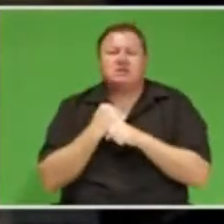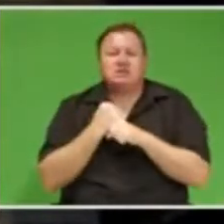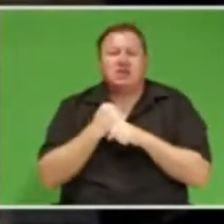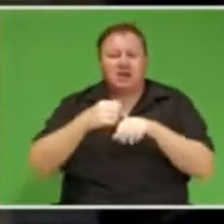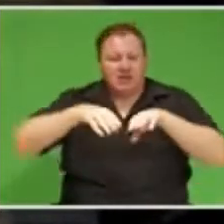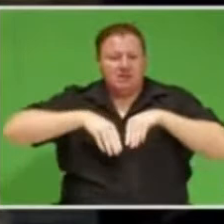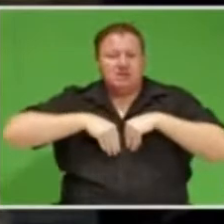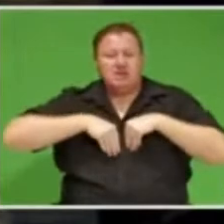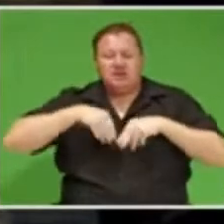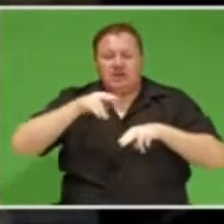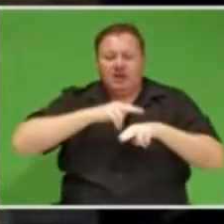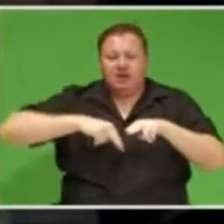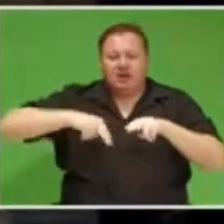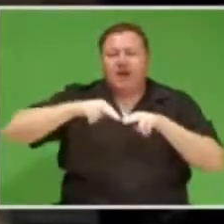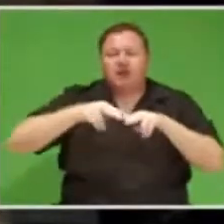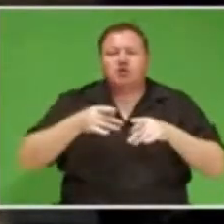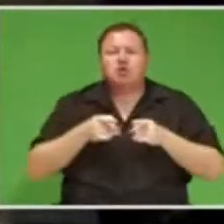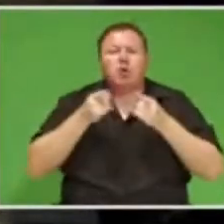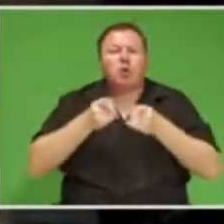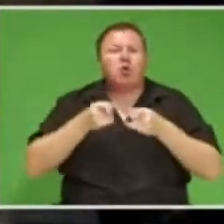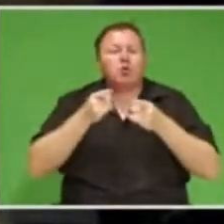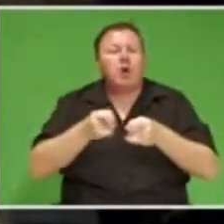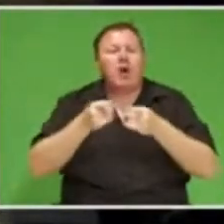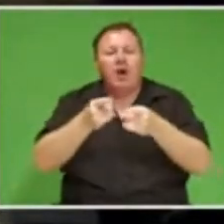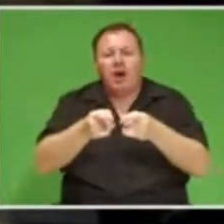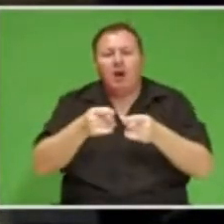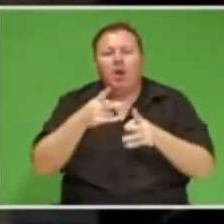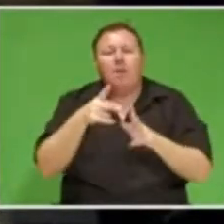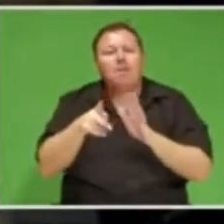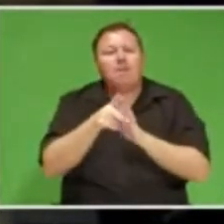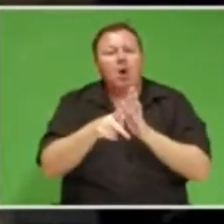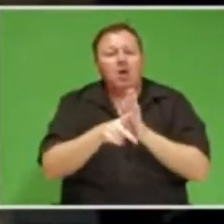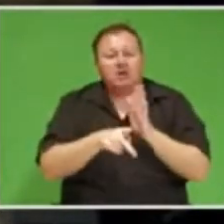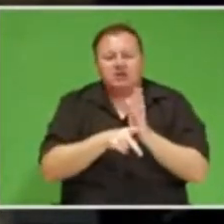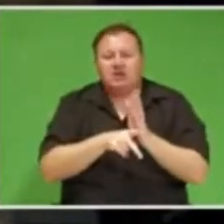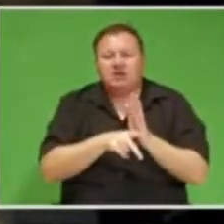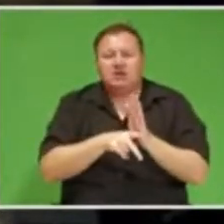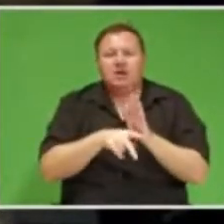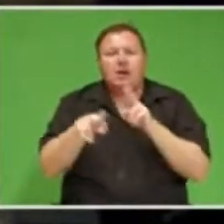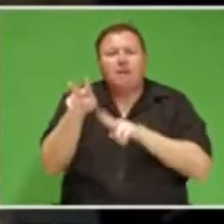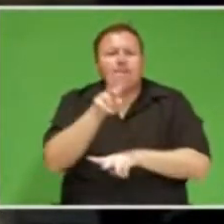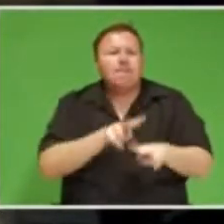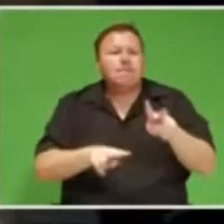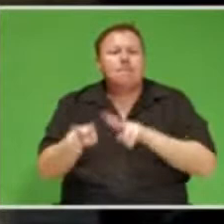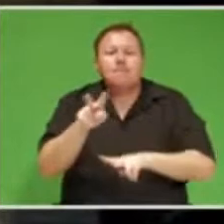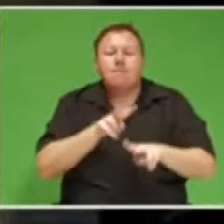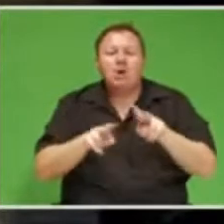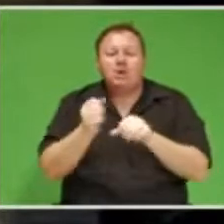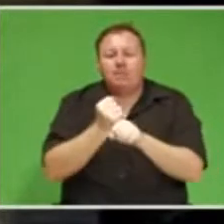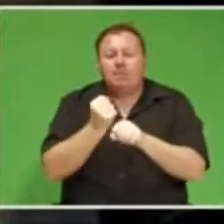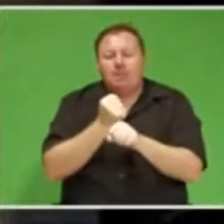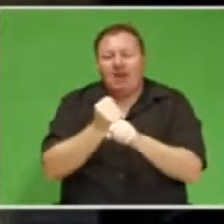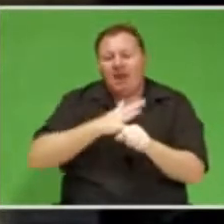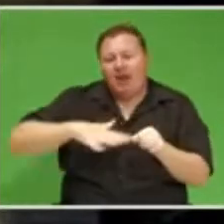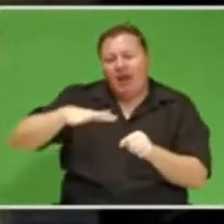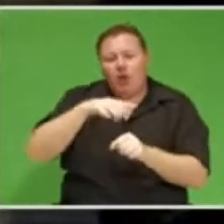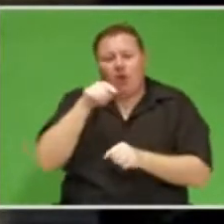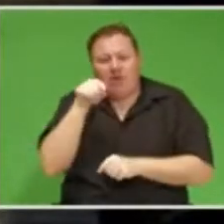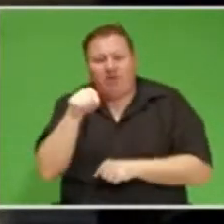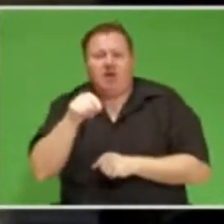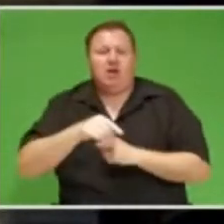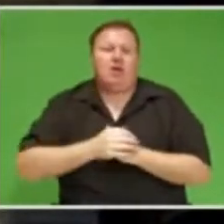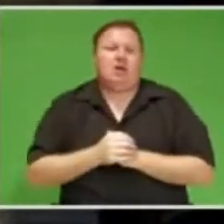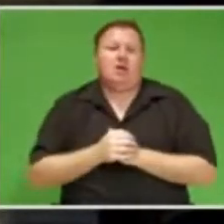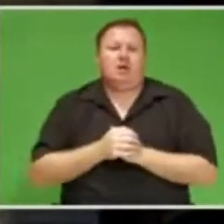the National Rail Policy to guide the modernization and reform of the rail sector,